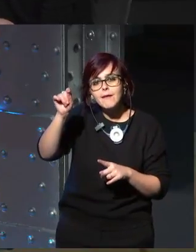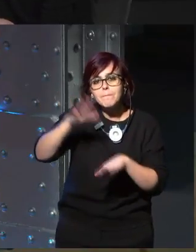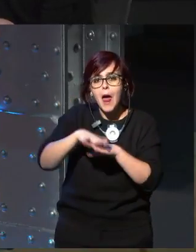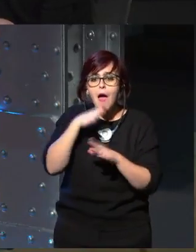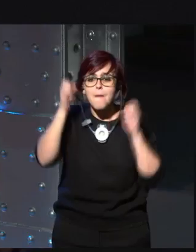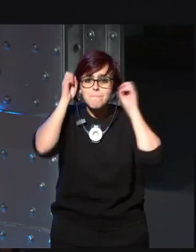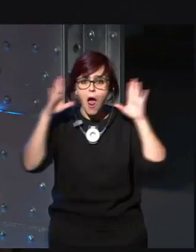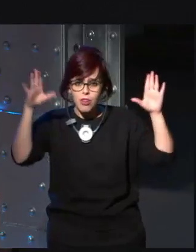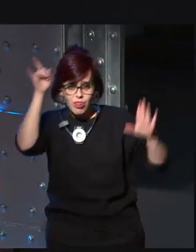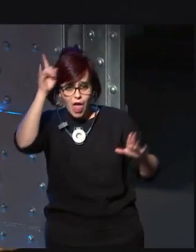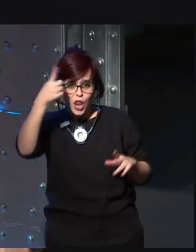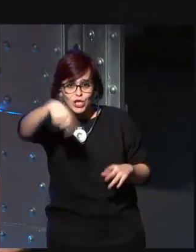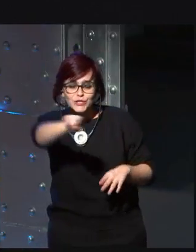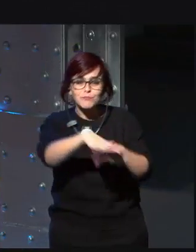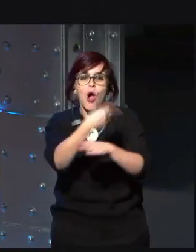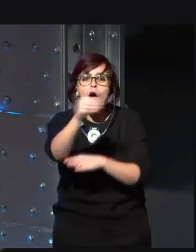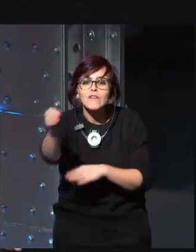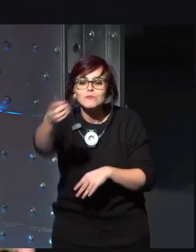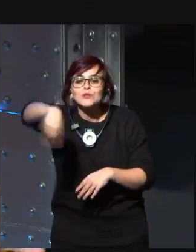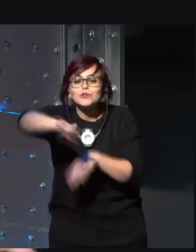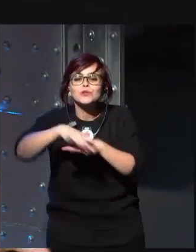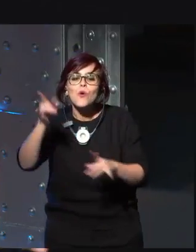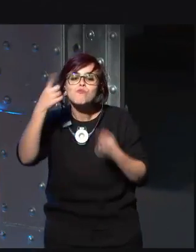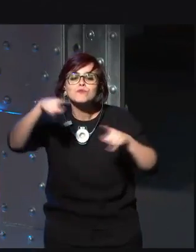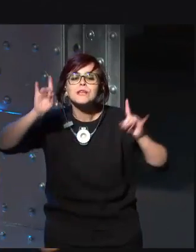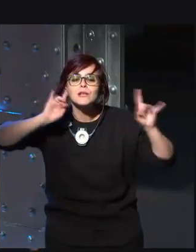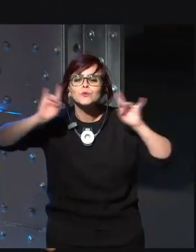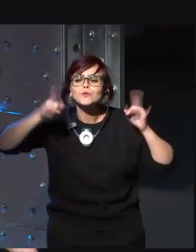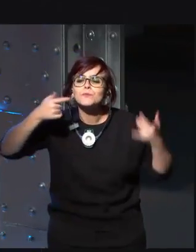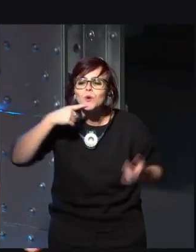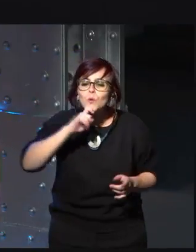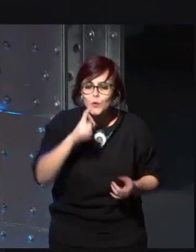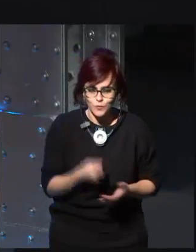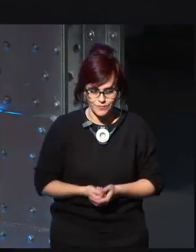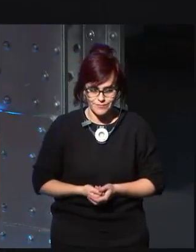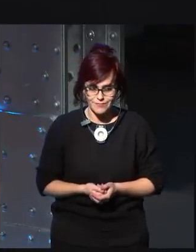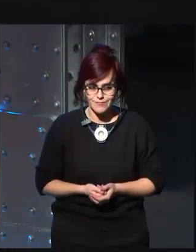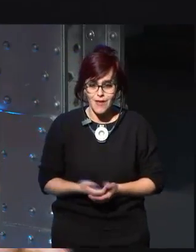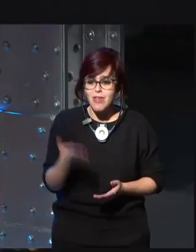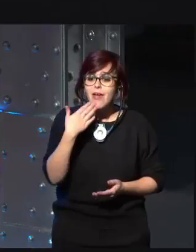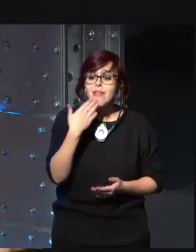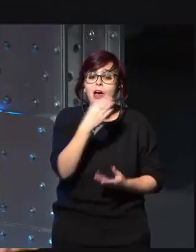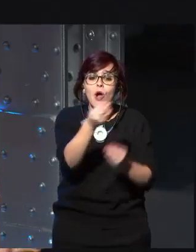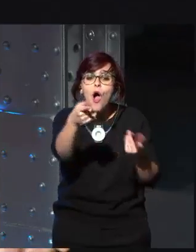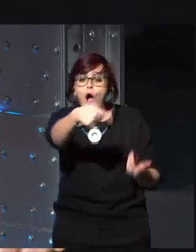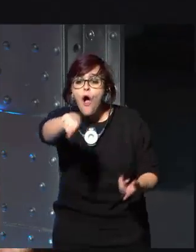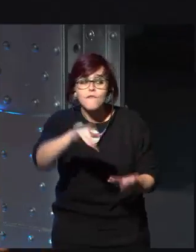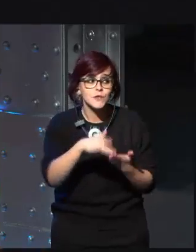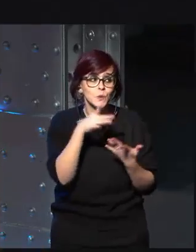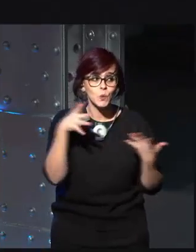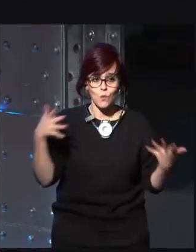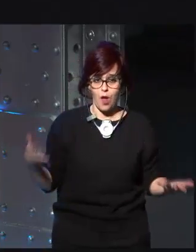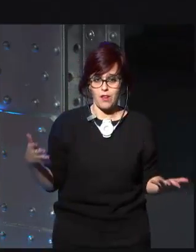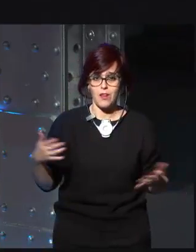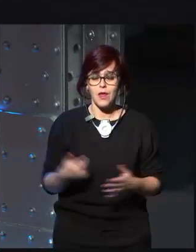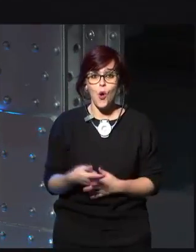Greg had for the martianos was what did listening to music give to them? What did it contribute?